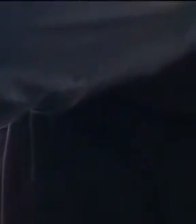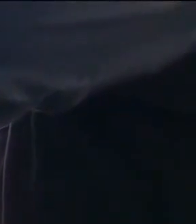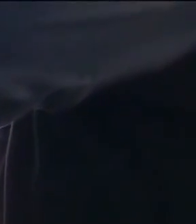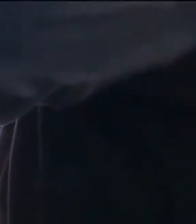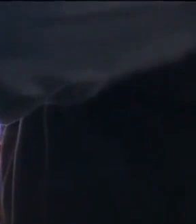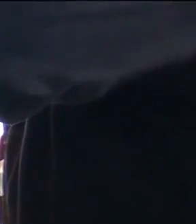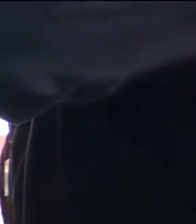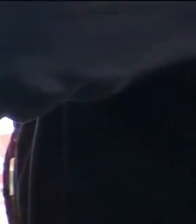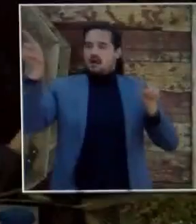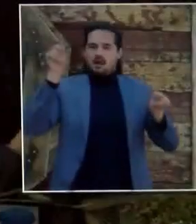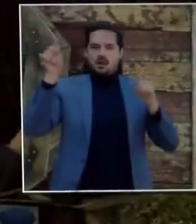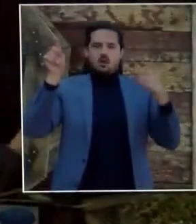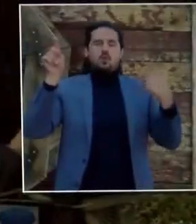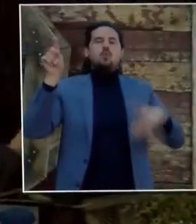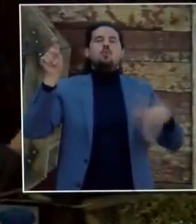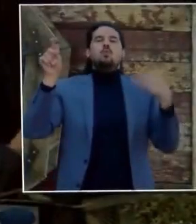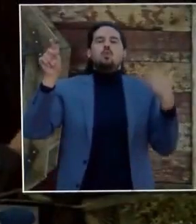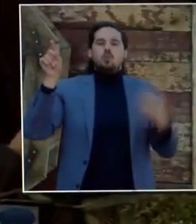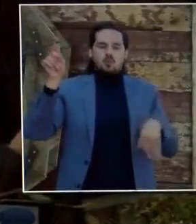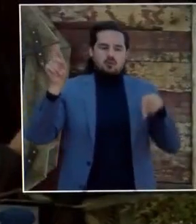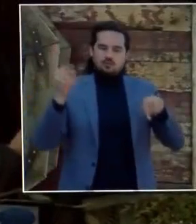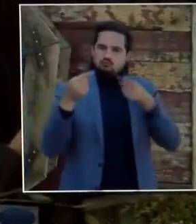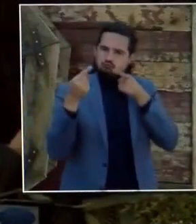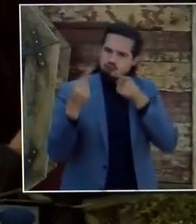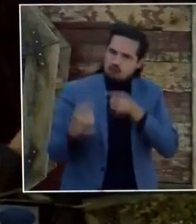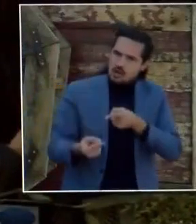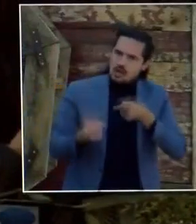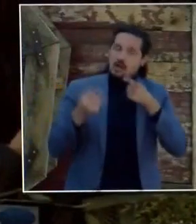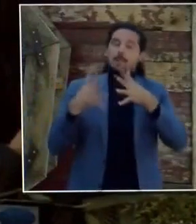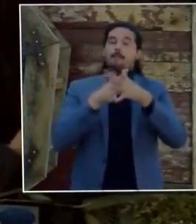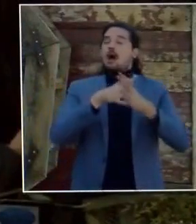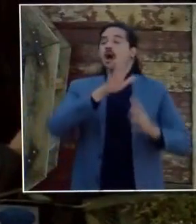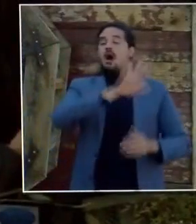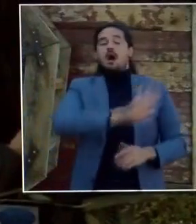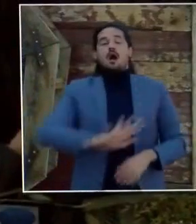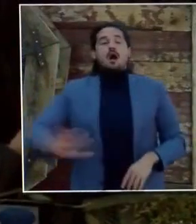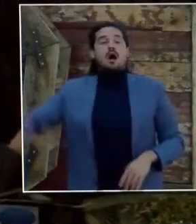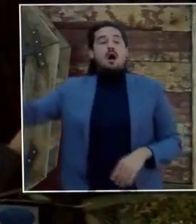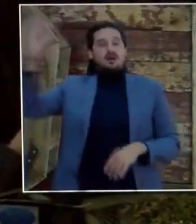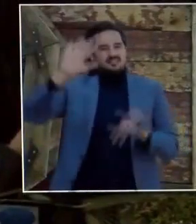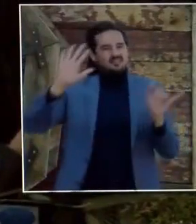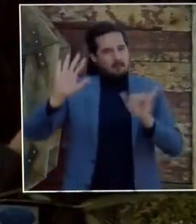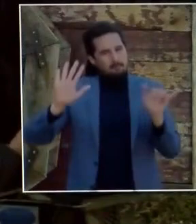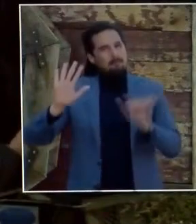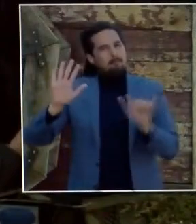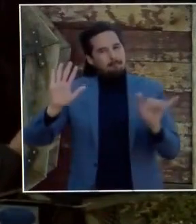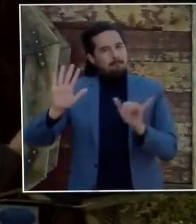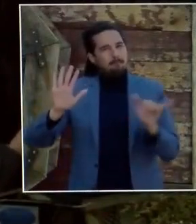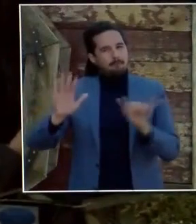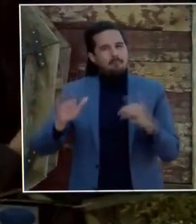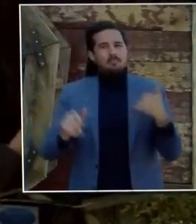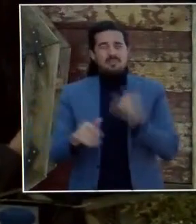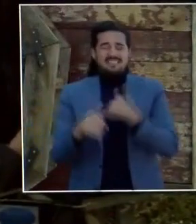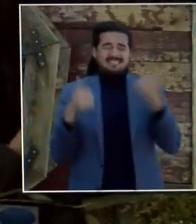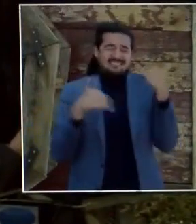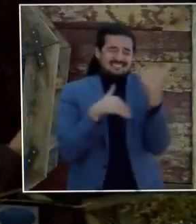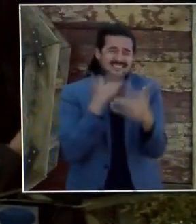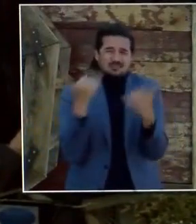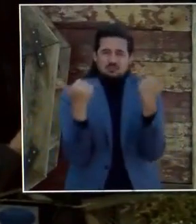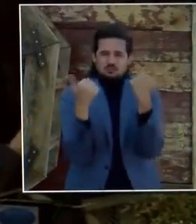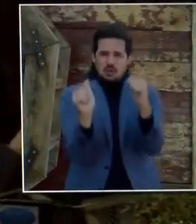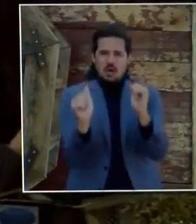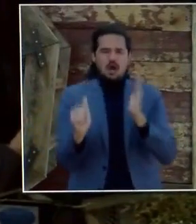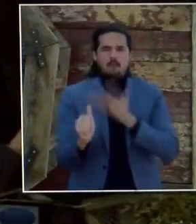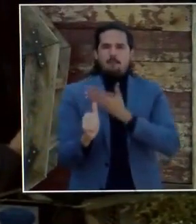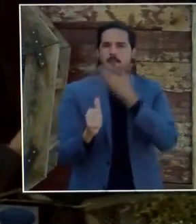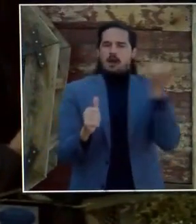coronavirus vaccinations. While he spoke, hecklers could be heard in the background chanting, "Recall Newsom." The fastest way to